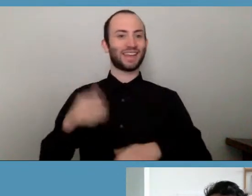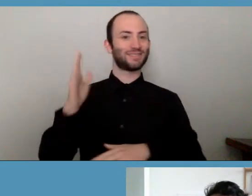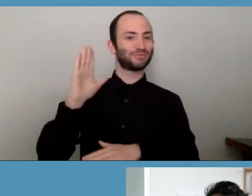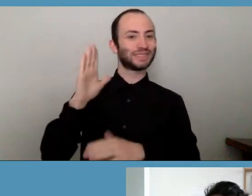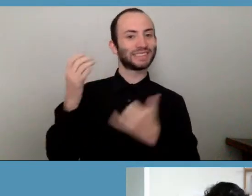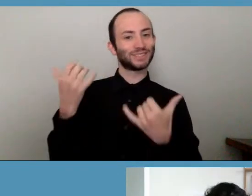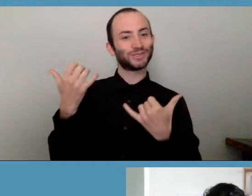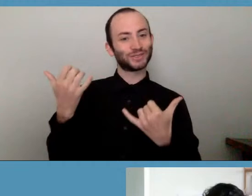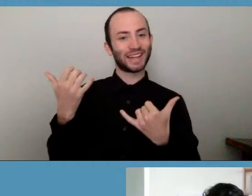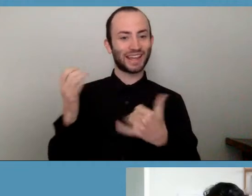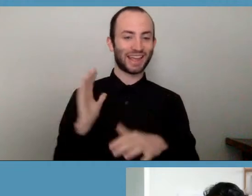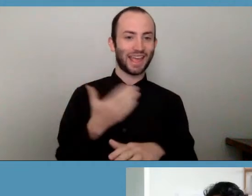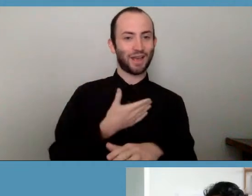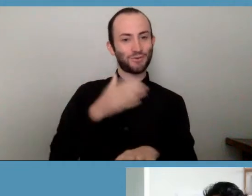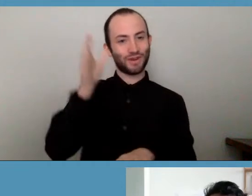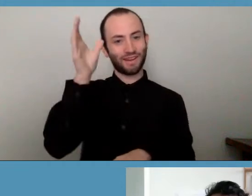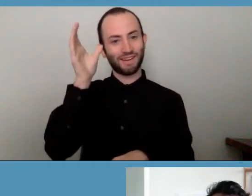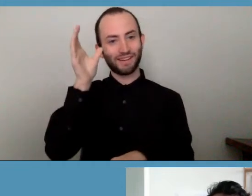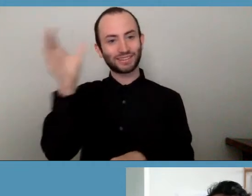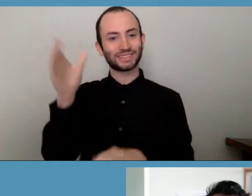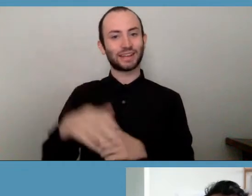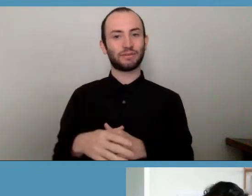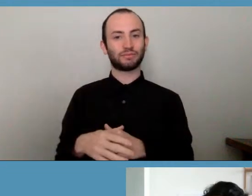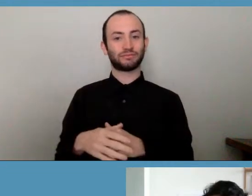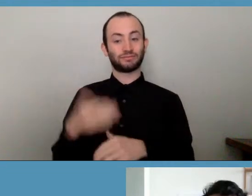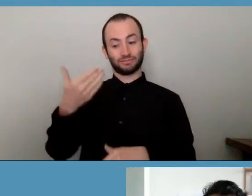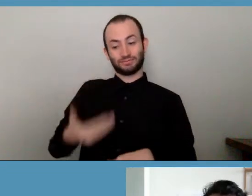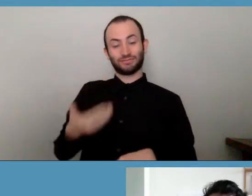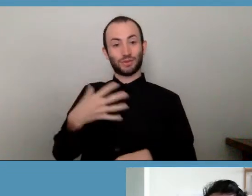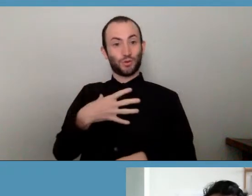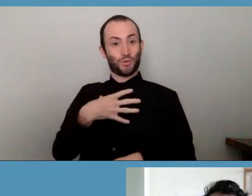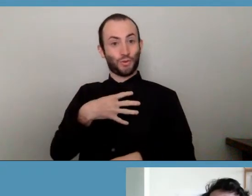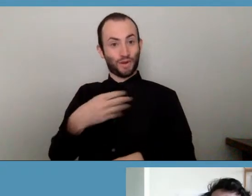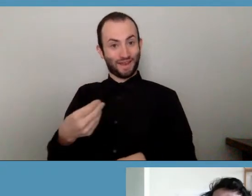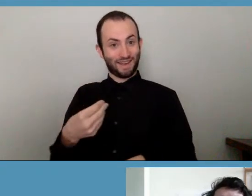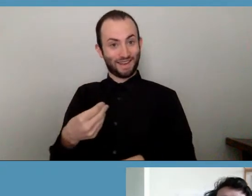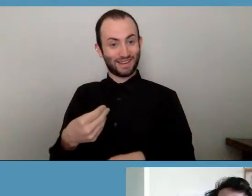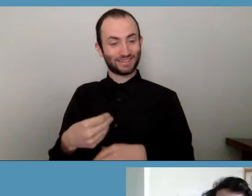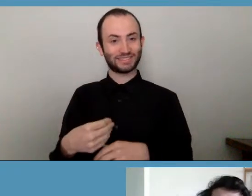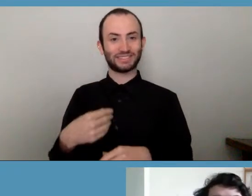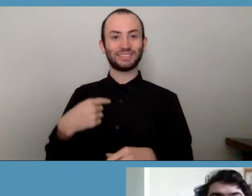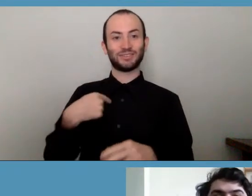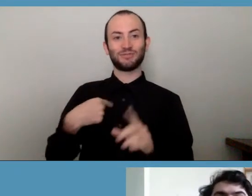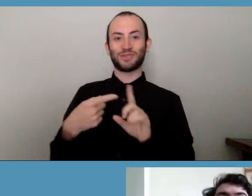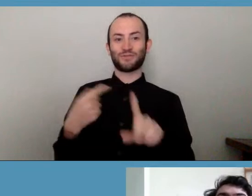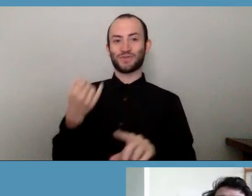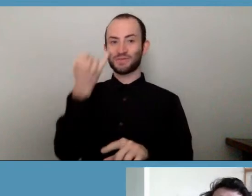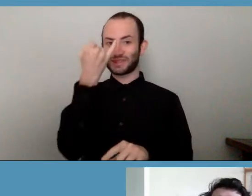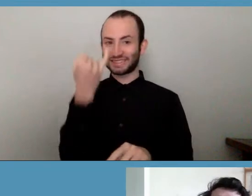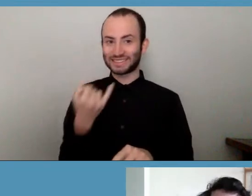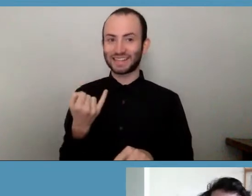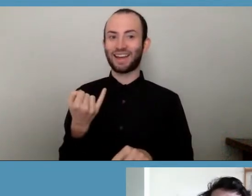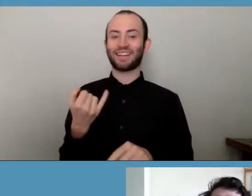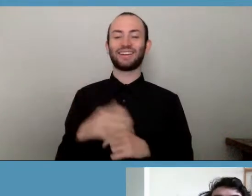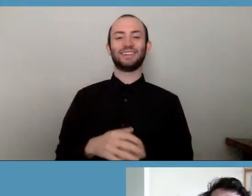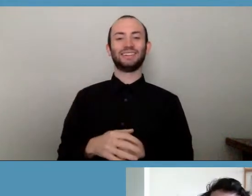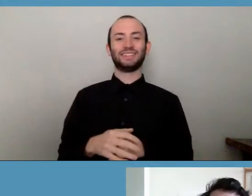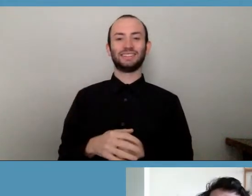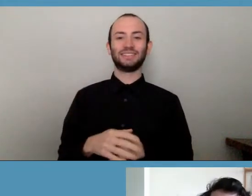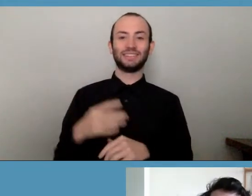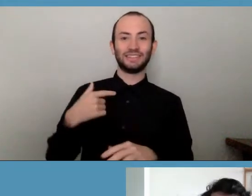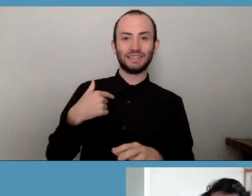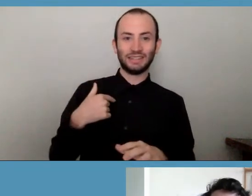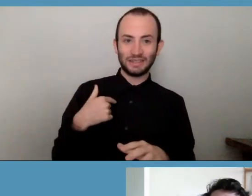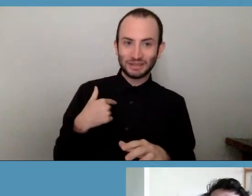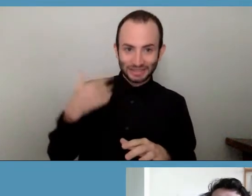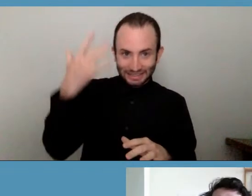today. I'm a white male of Italian descent. Don't let my name fool you. I have very little hair. It seems like decreasing in